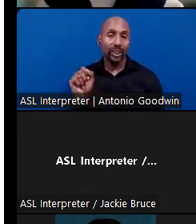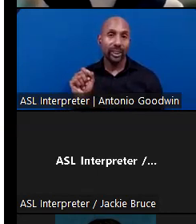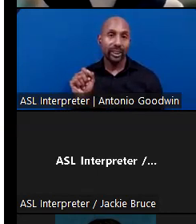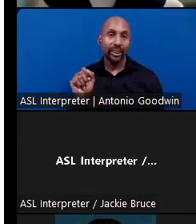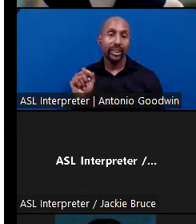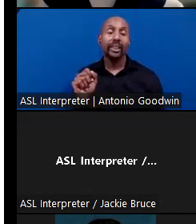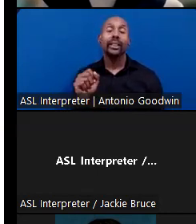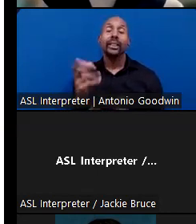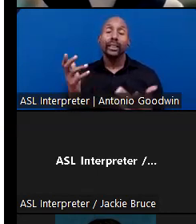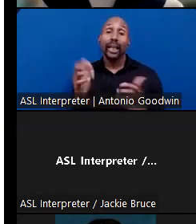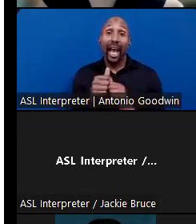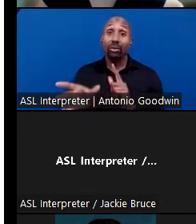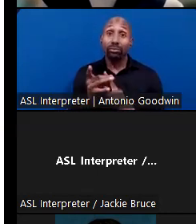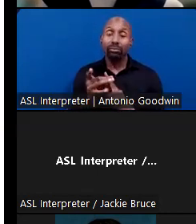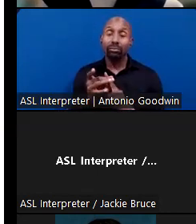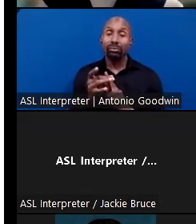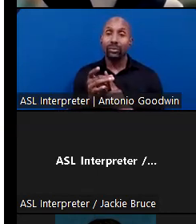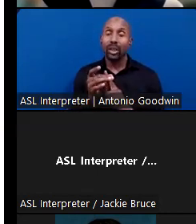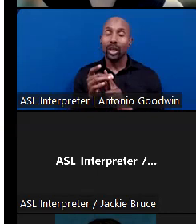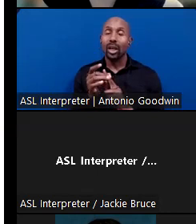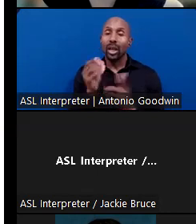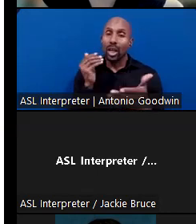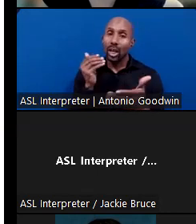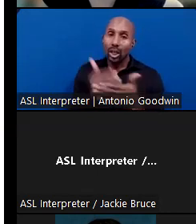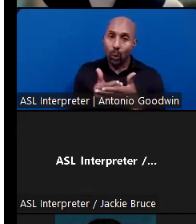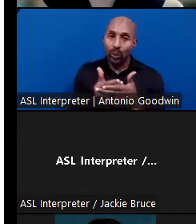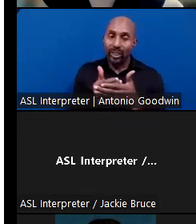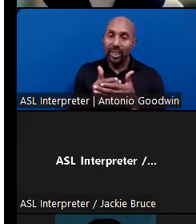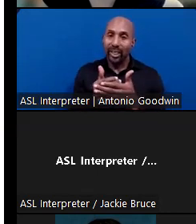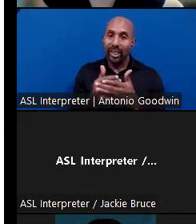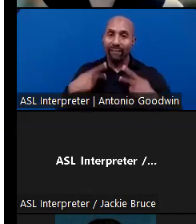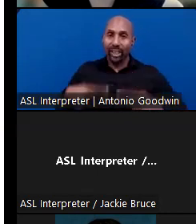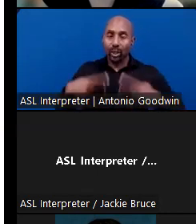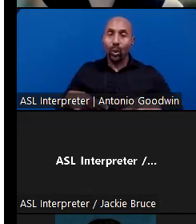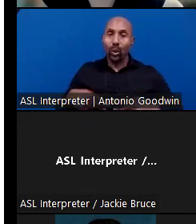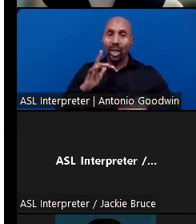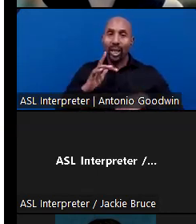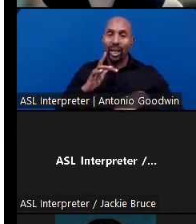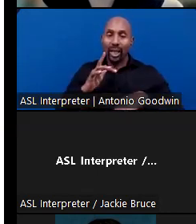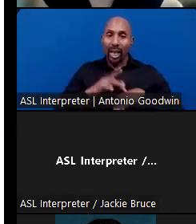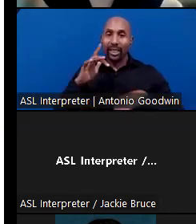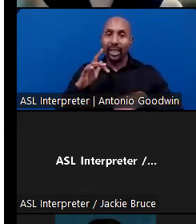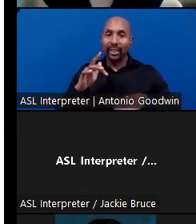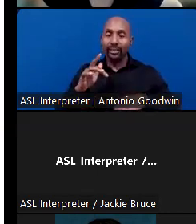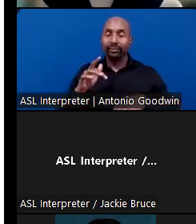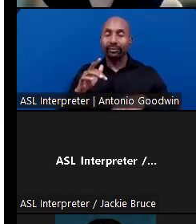physical contact. And the close physical contact has to be prolonged. It has to happen for a little